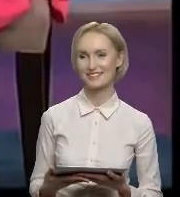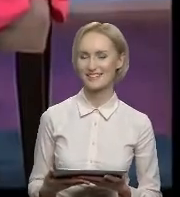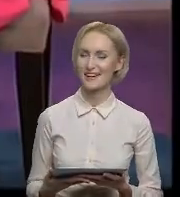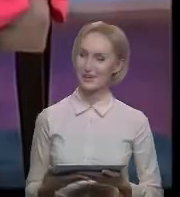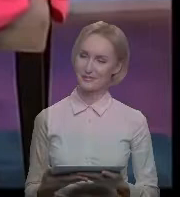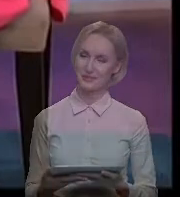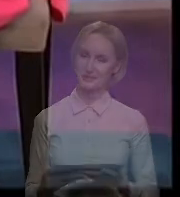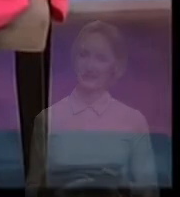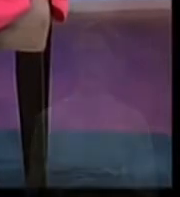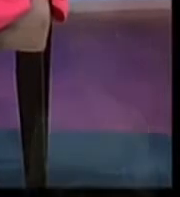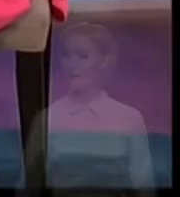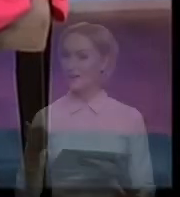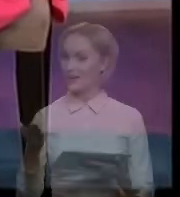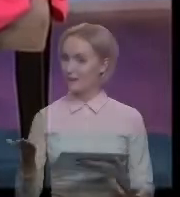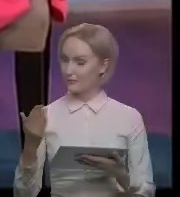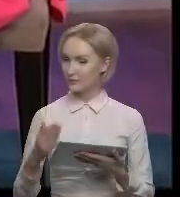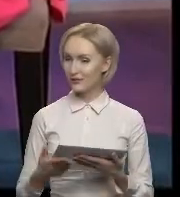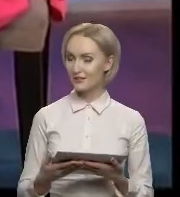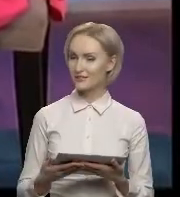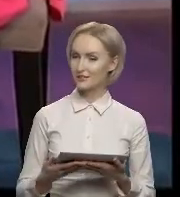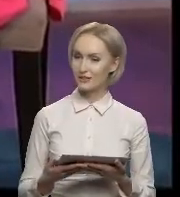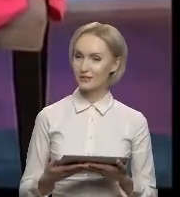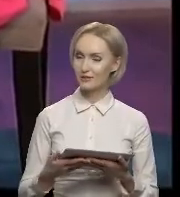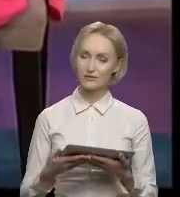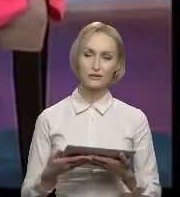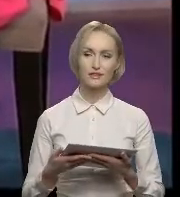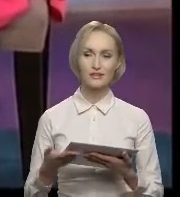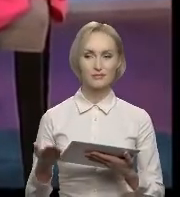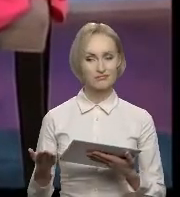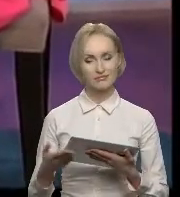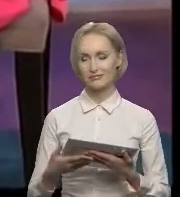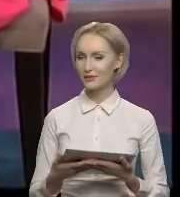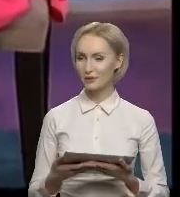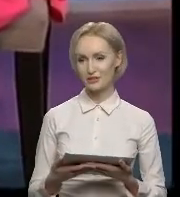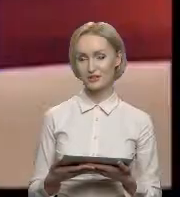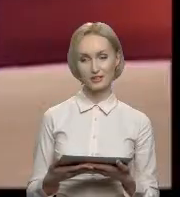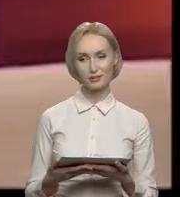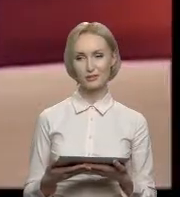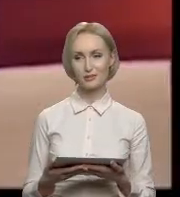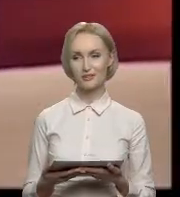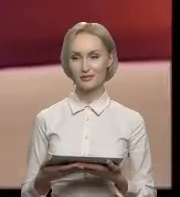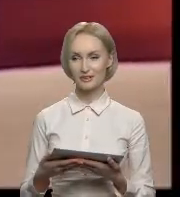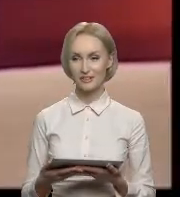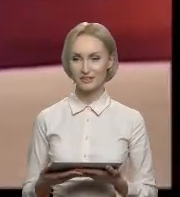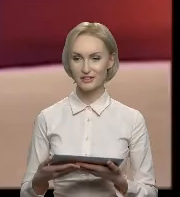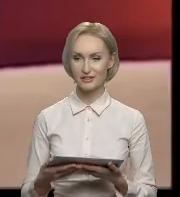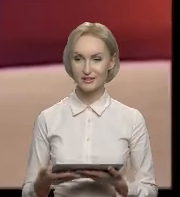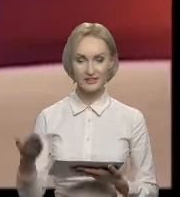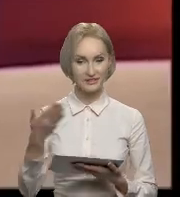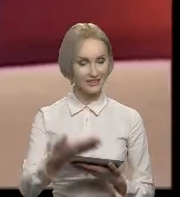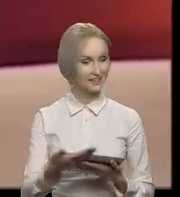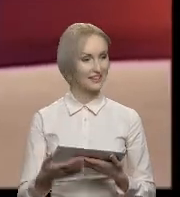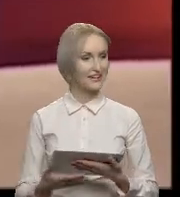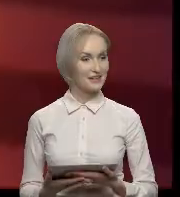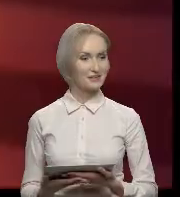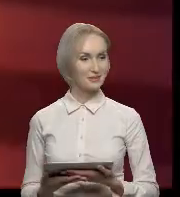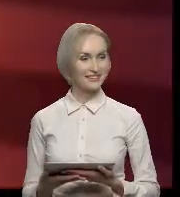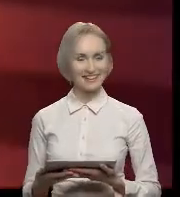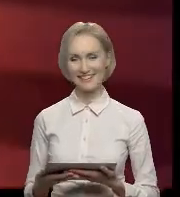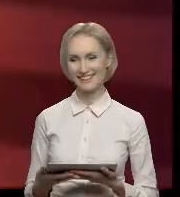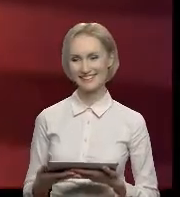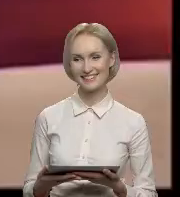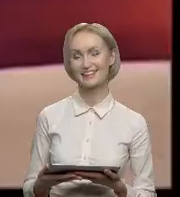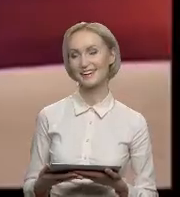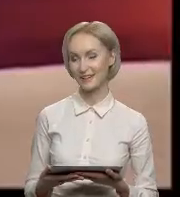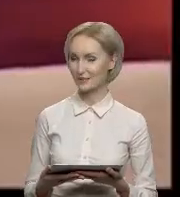it's a tent. Tent. Camping tent. And like a park. Yes. With 3 kids and you're pregnant. Yes. That child, definitely. He says that daughter's mine.